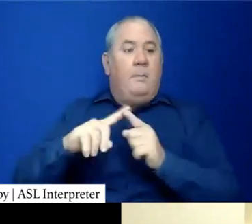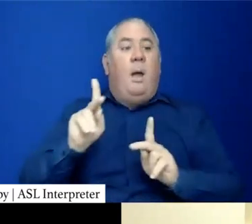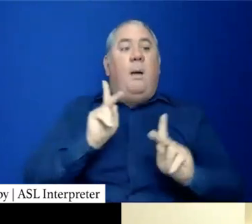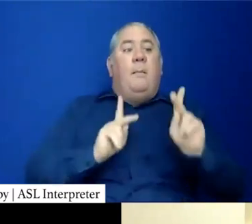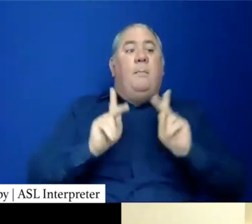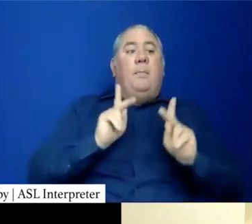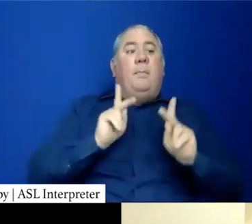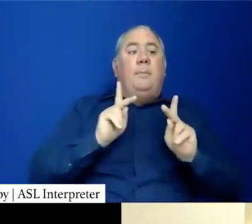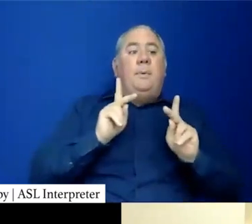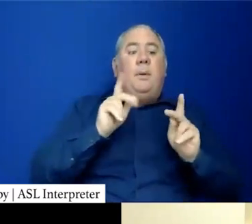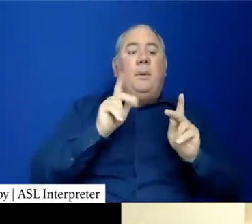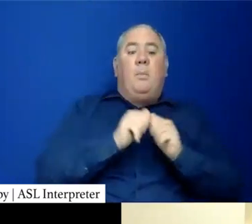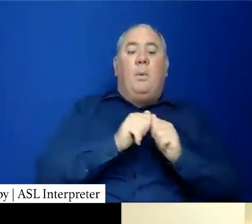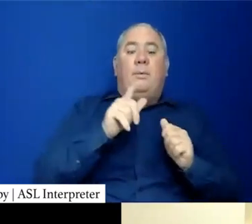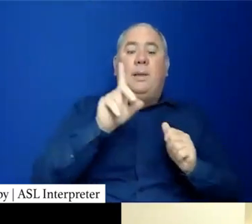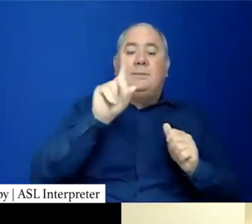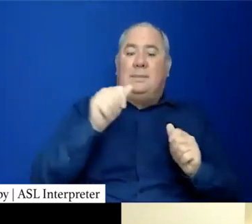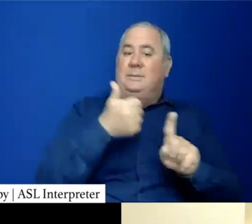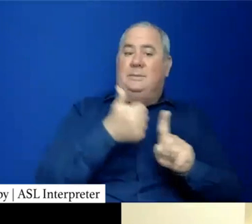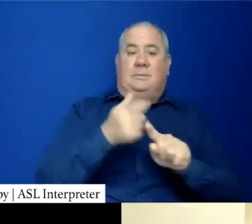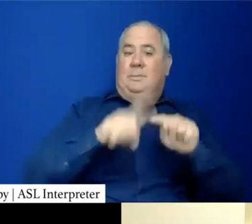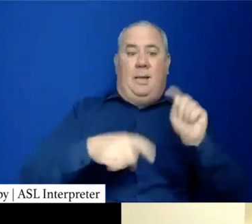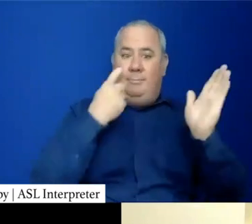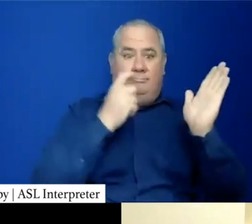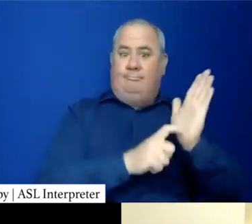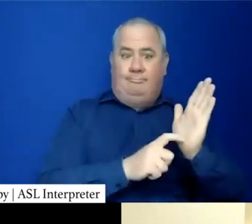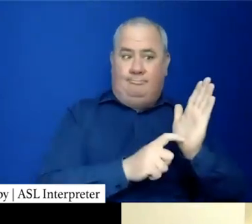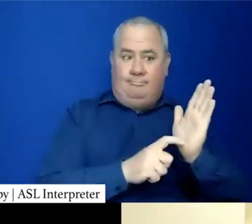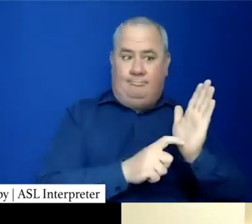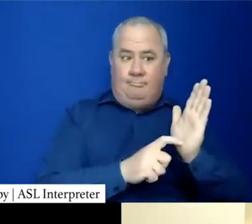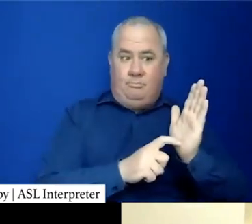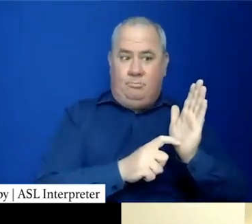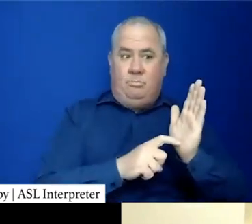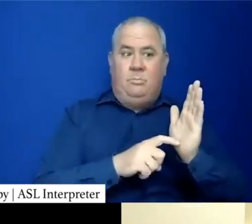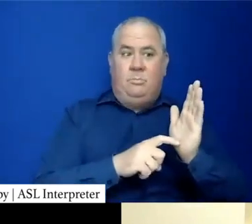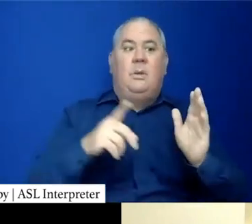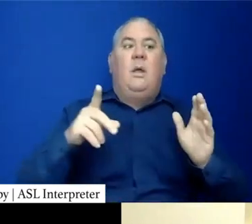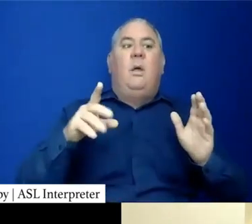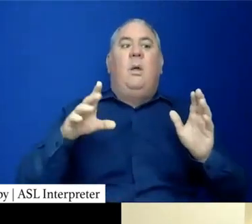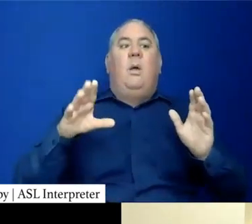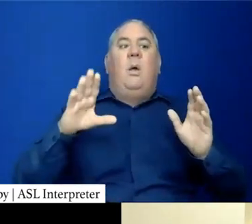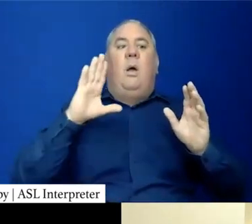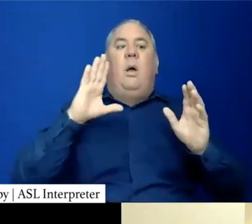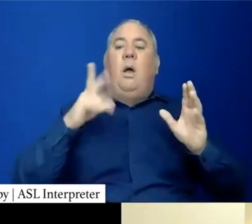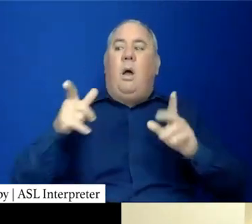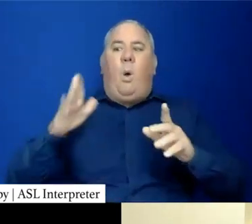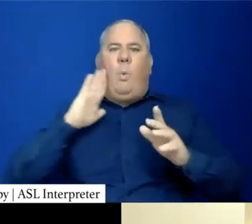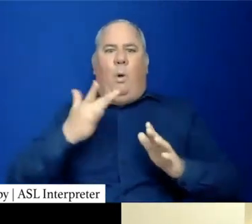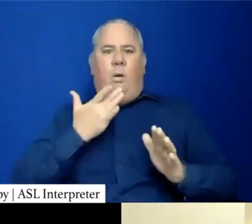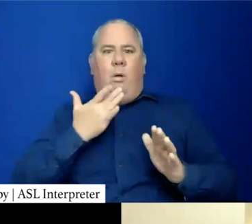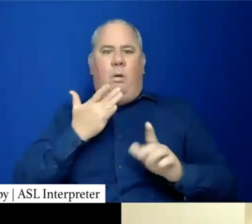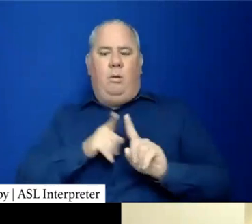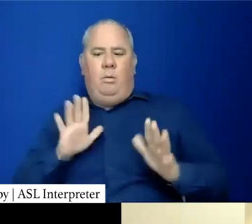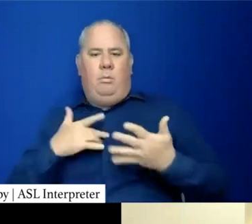got and said, you know, this, do everything you can, you hide it until you're not only hired, but you had to offer